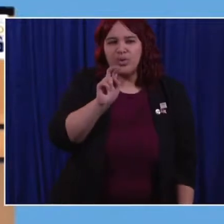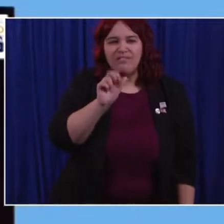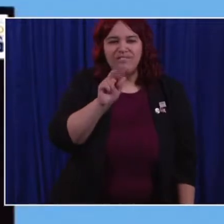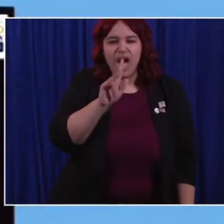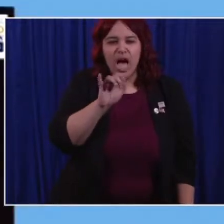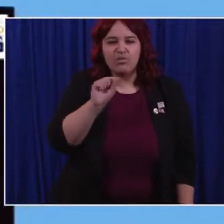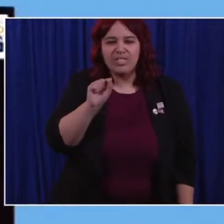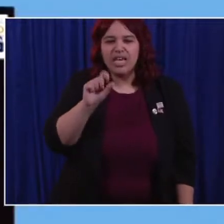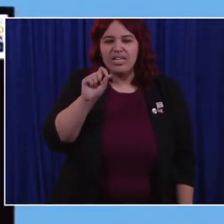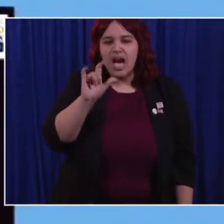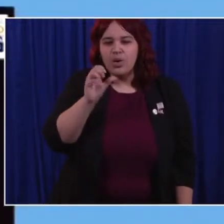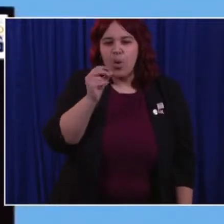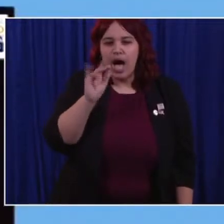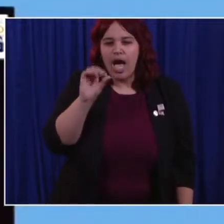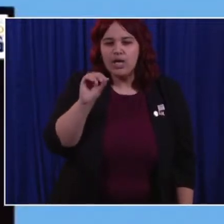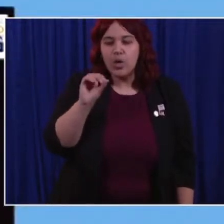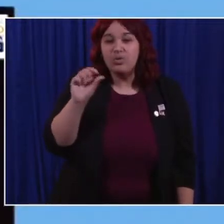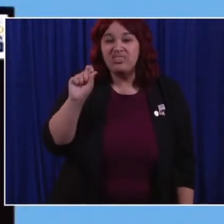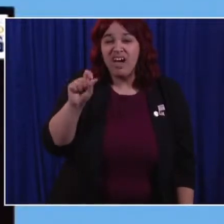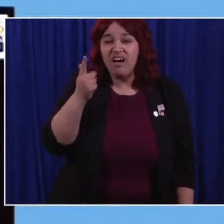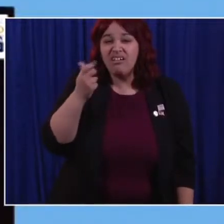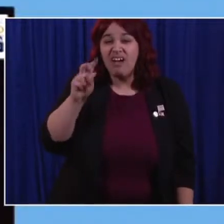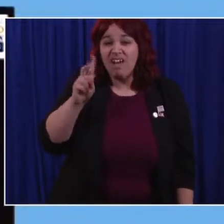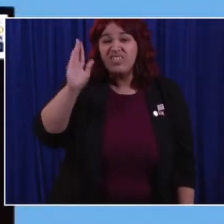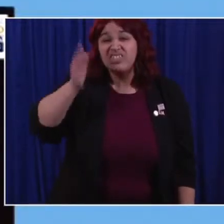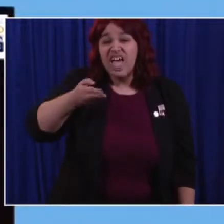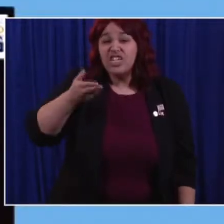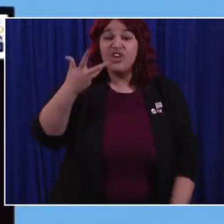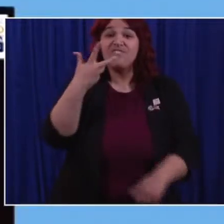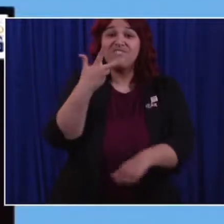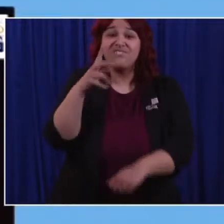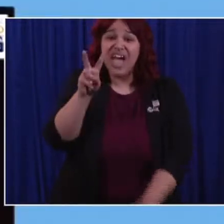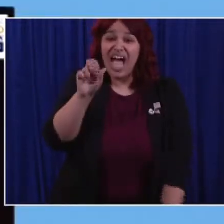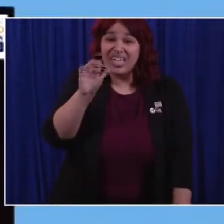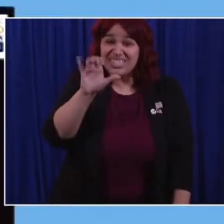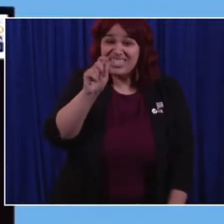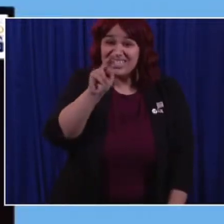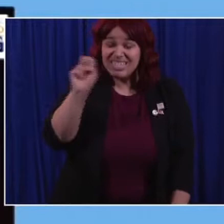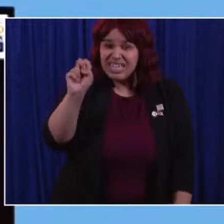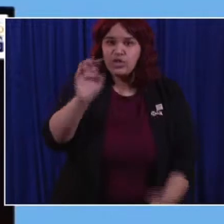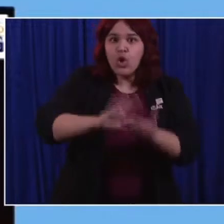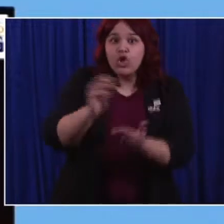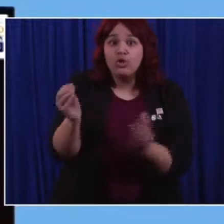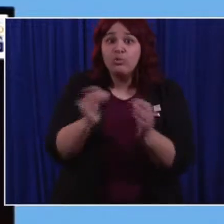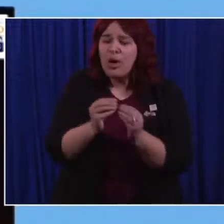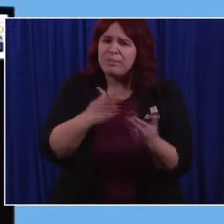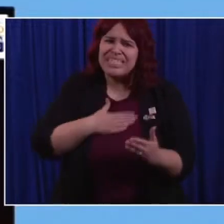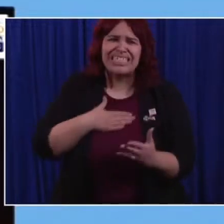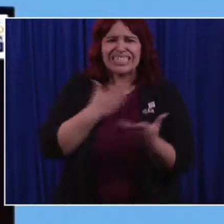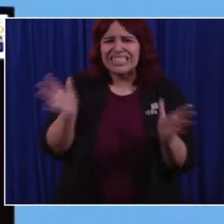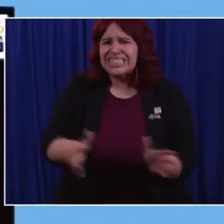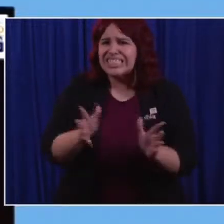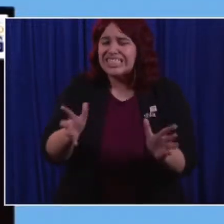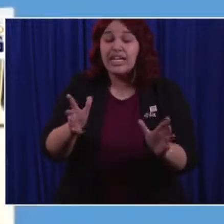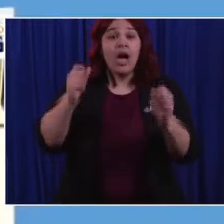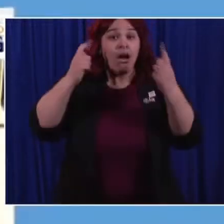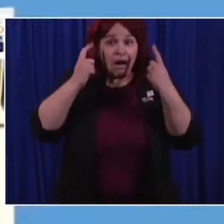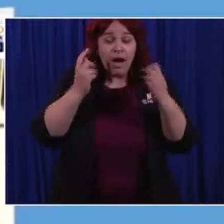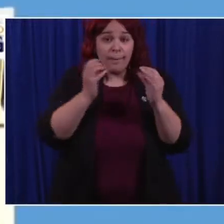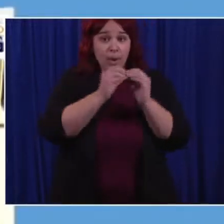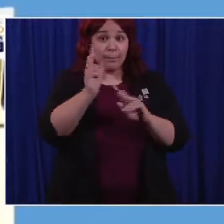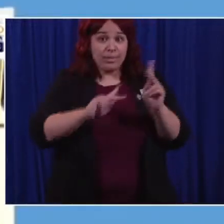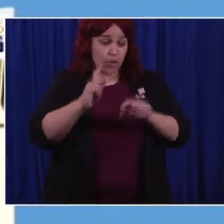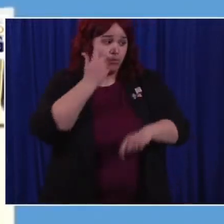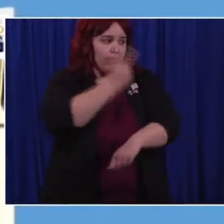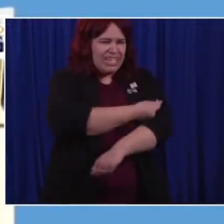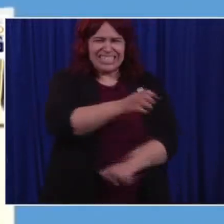coronavirus.ohio.gov/vaccine. While more and more Ohioans receive the vaccine every week, we all need to continue to wear a clean mask every day, practice